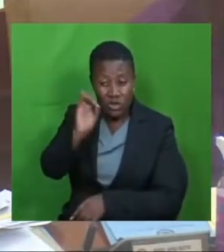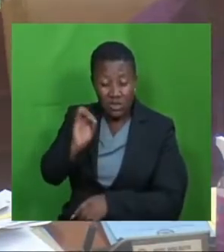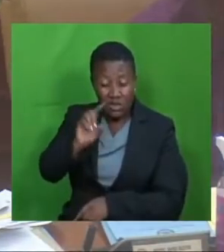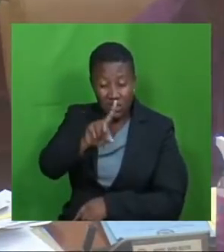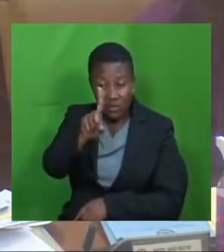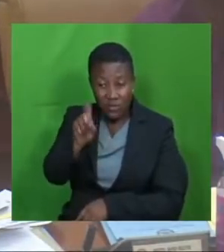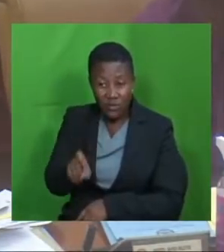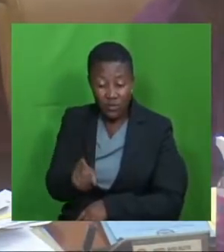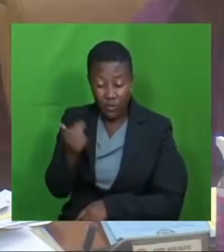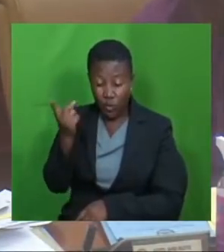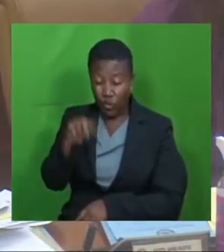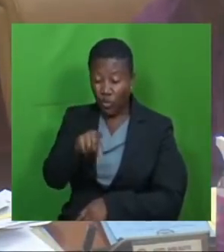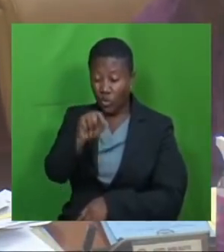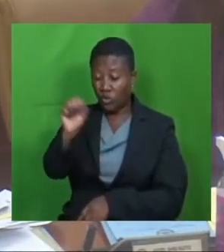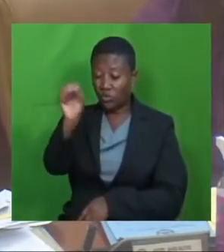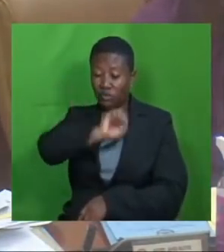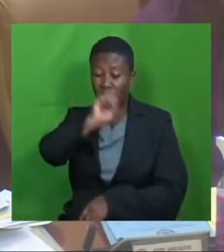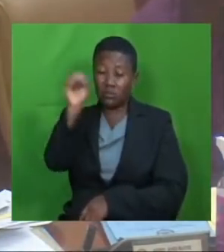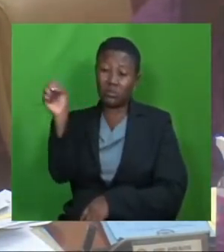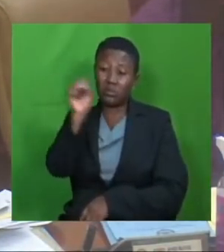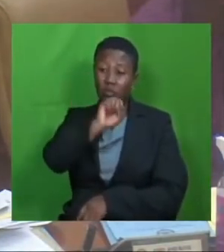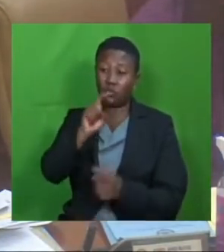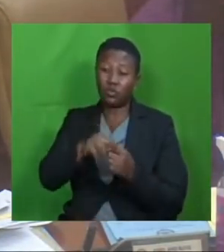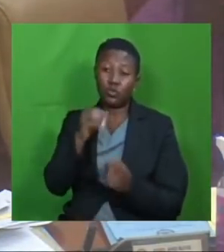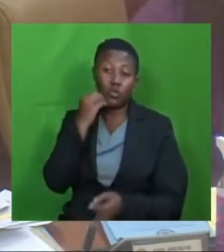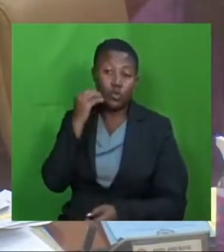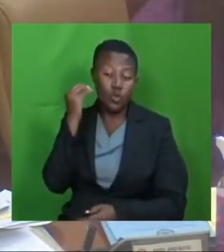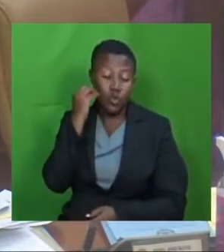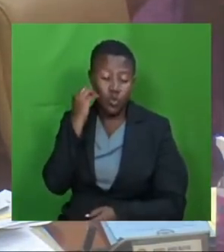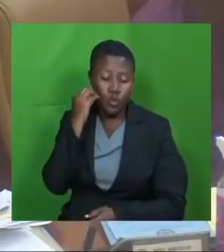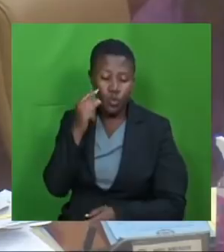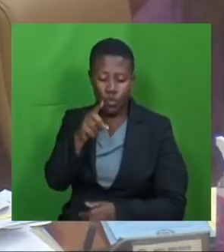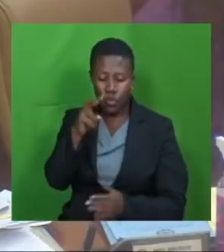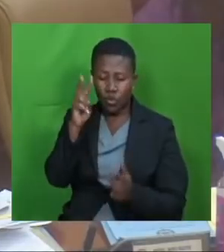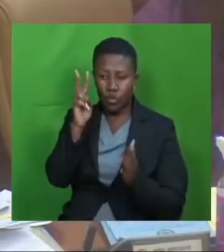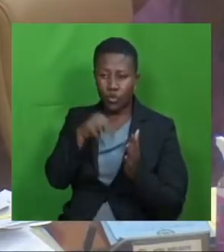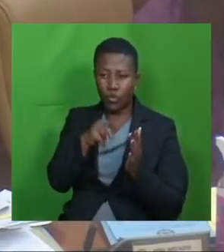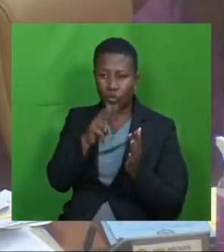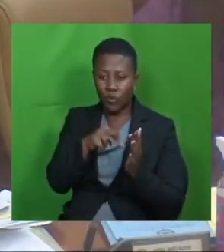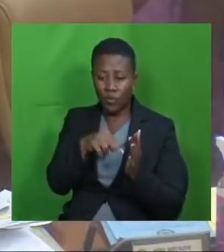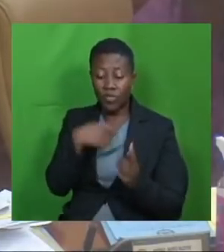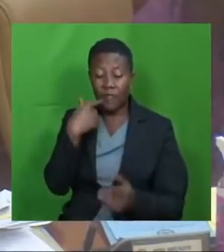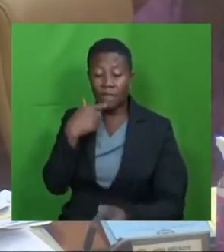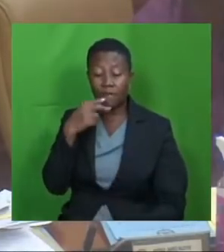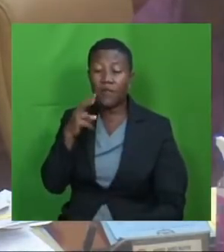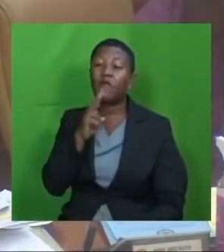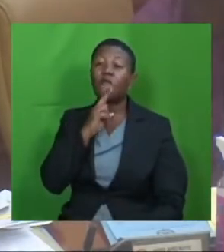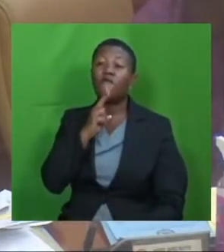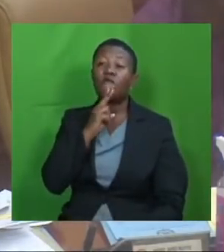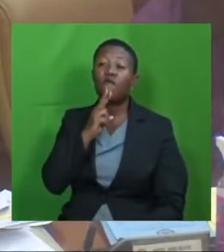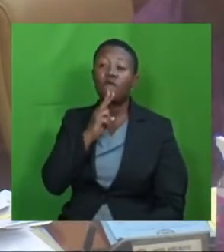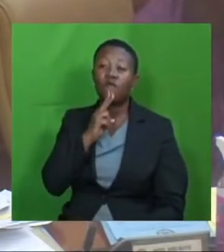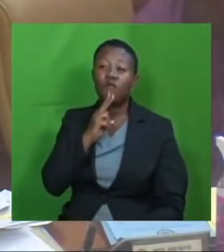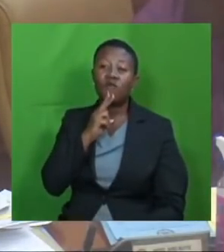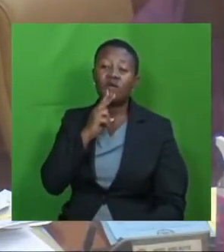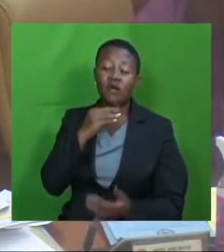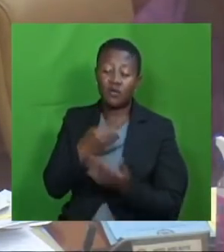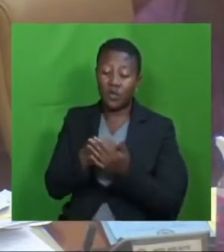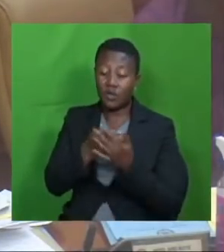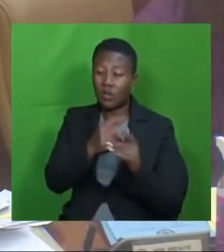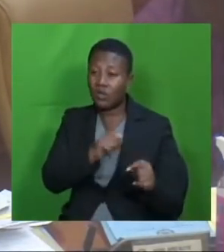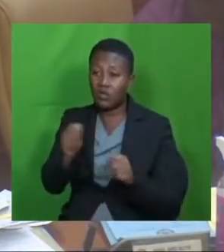you get to the Sakara interchange, read the inscription. It says voter cash, free, zero. So how can you